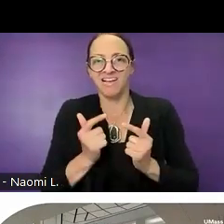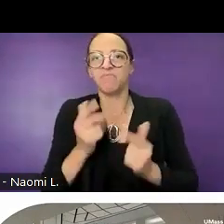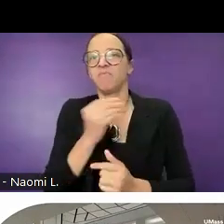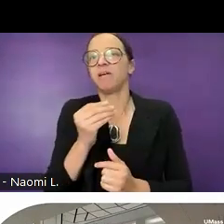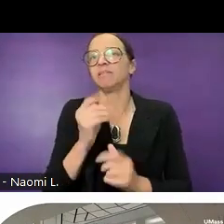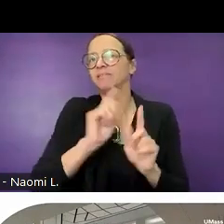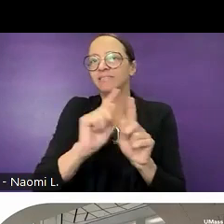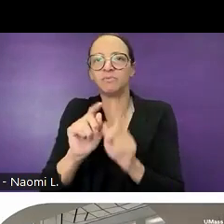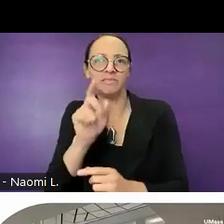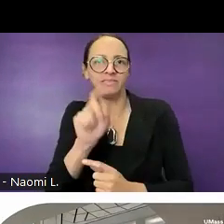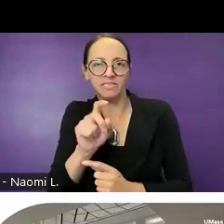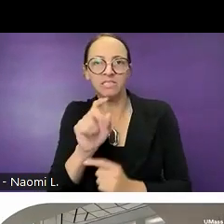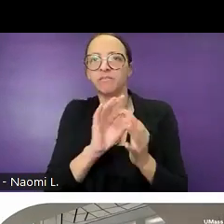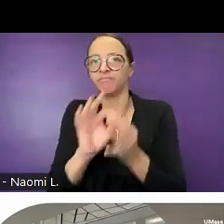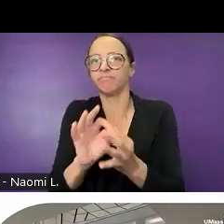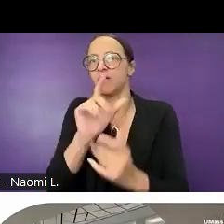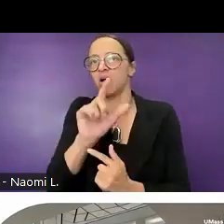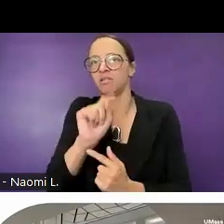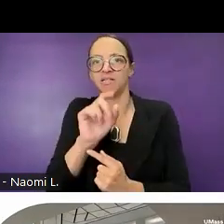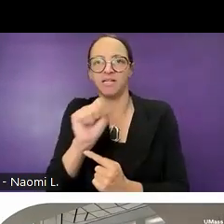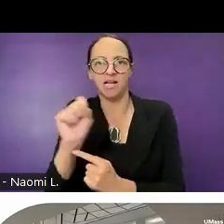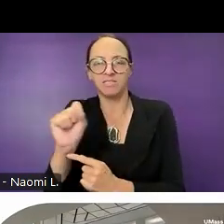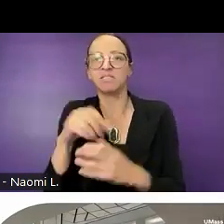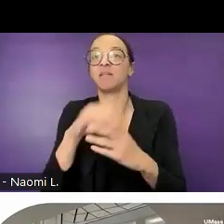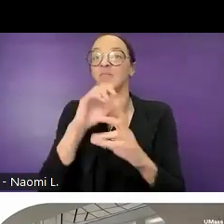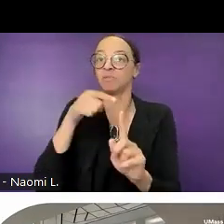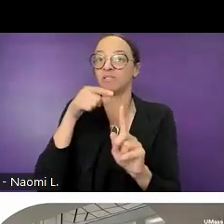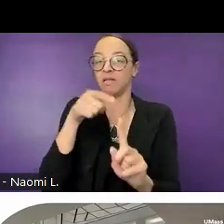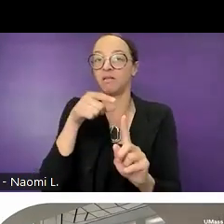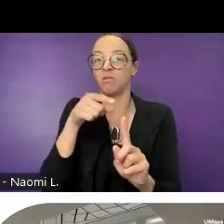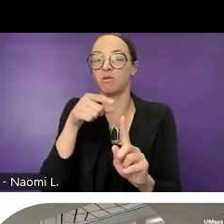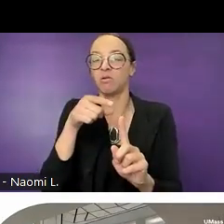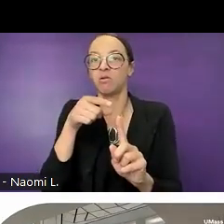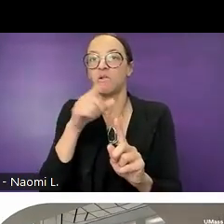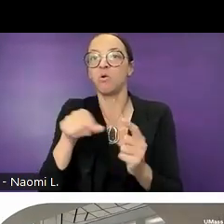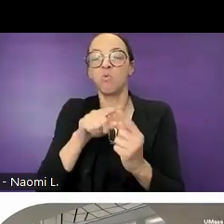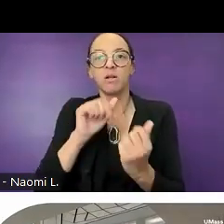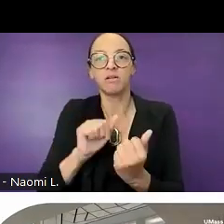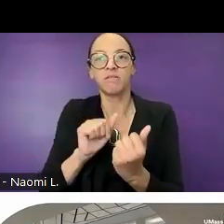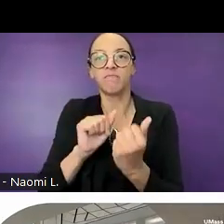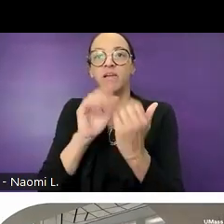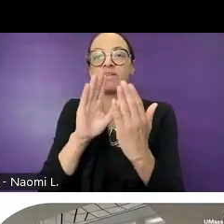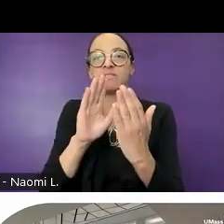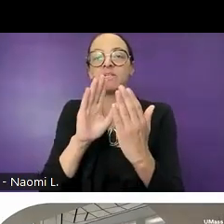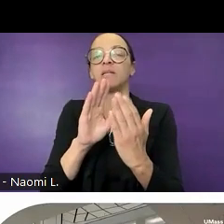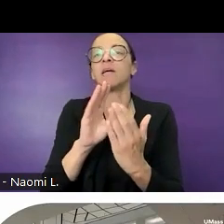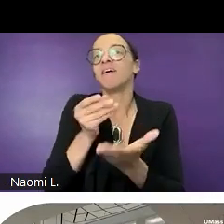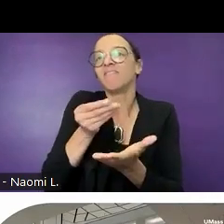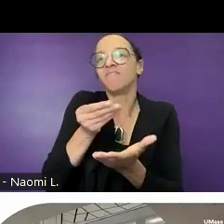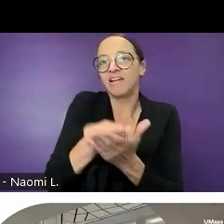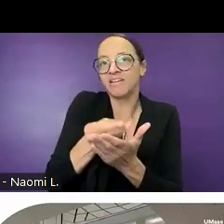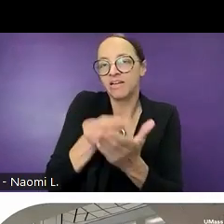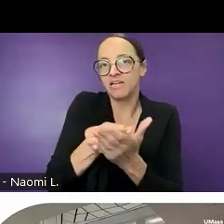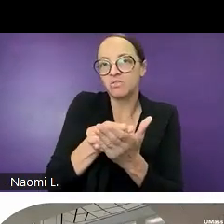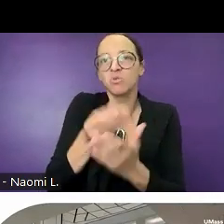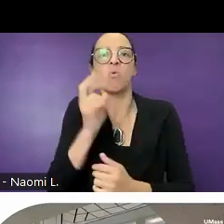given generally modest incomes and facing no real financial and care delivery protection from either the private insurance